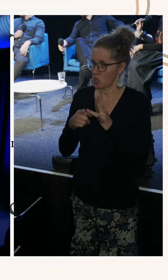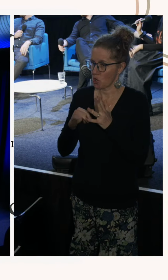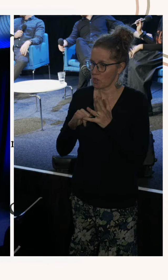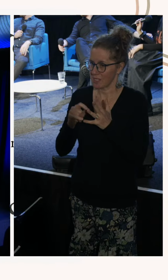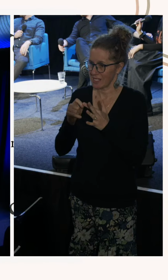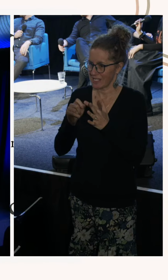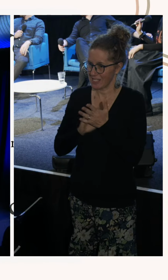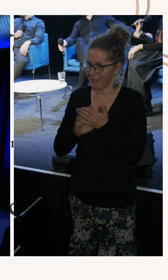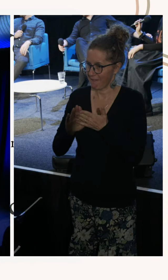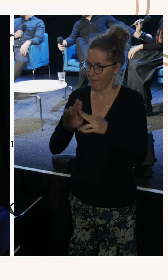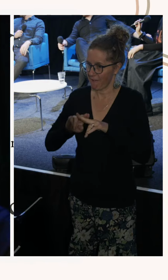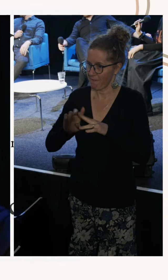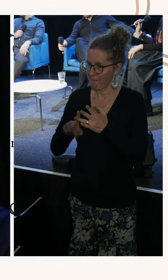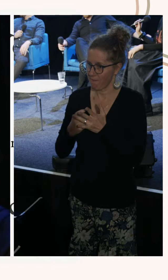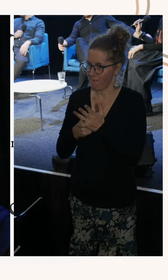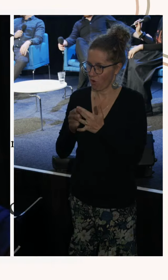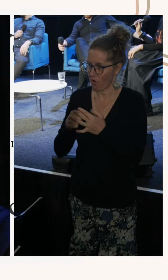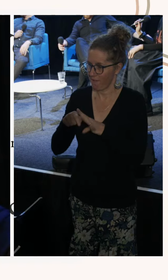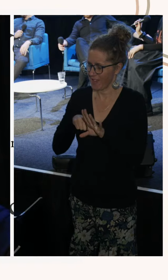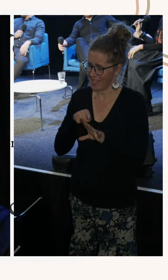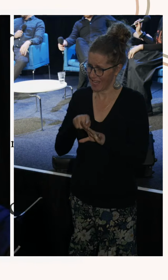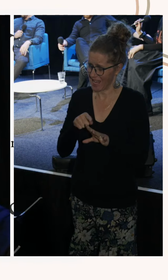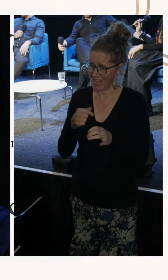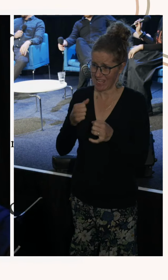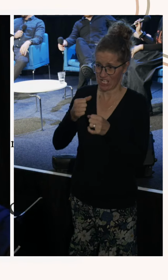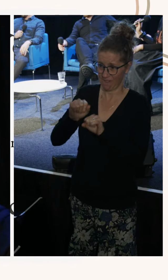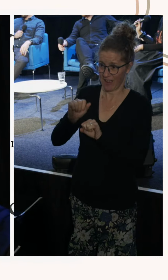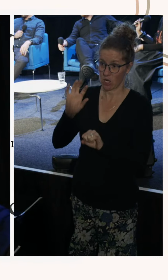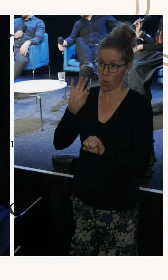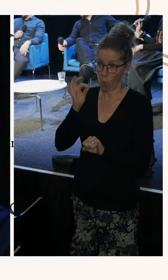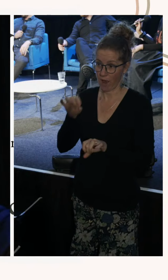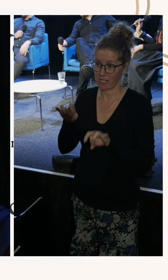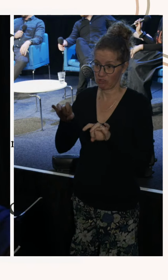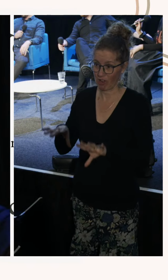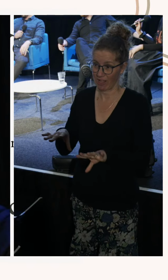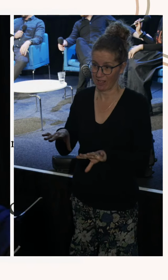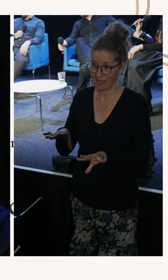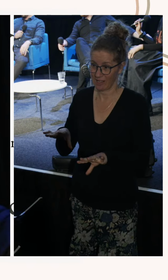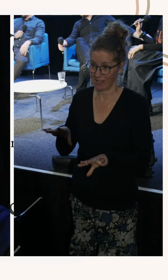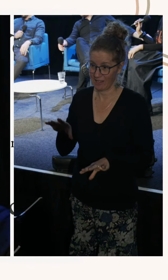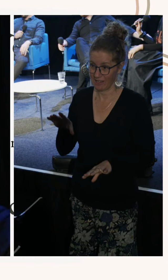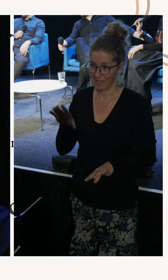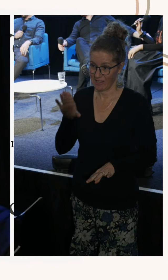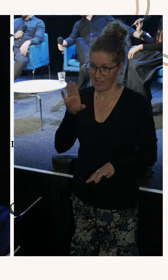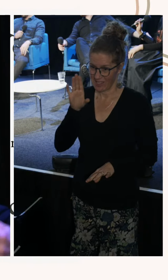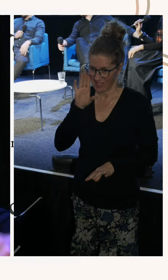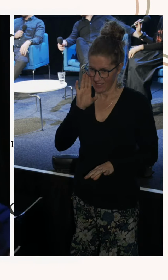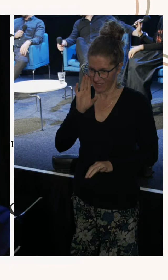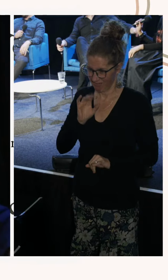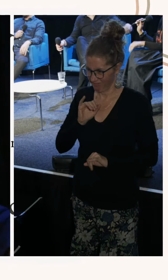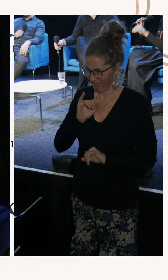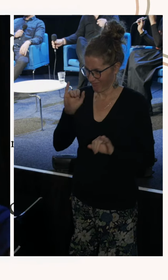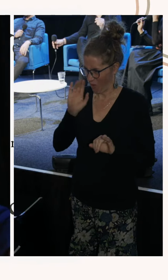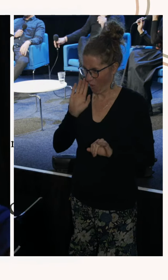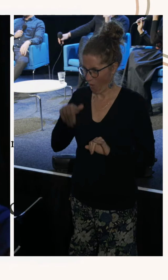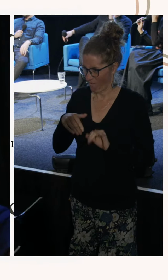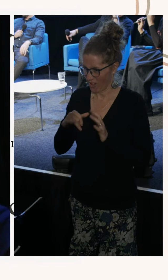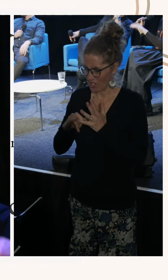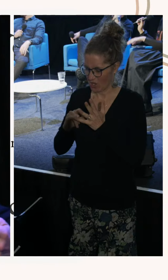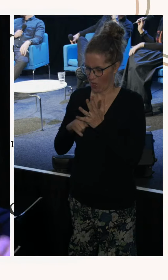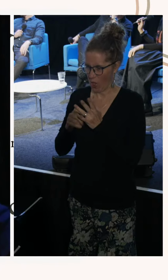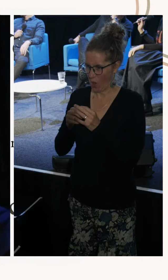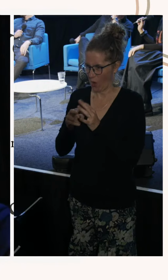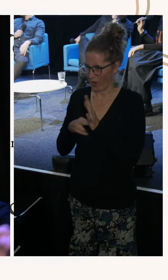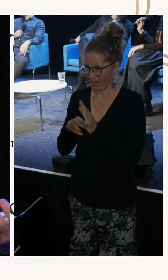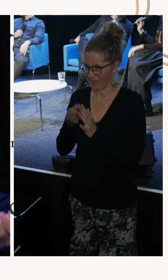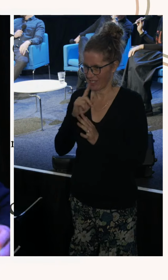fervent defender of white Australia. And if you think about that slogan now, it sounds like a Hans Knight slogan, doesn't it? You know? Yeah. Temper